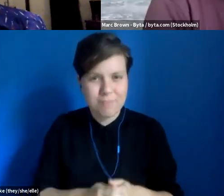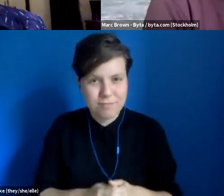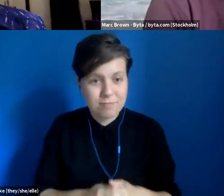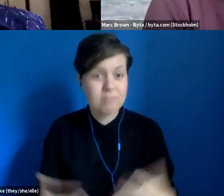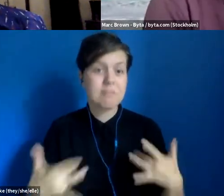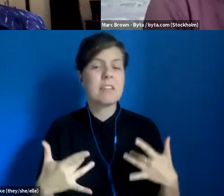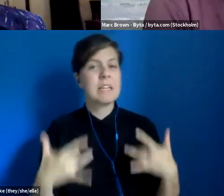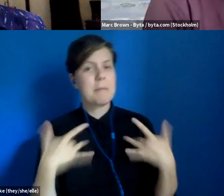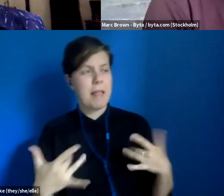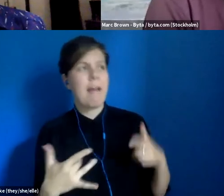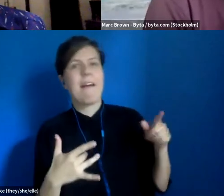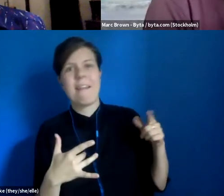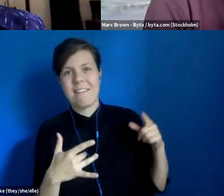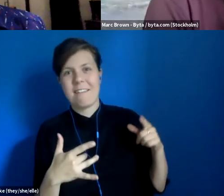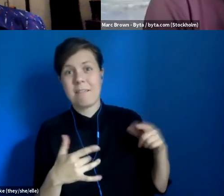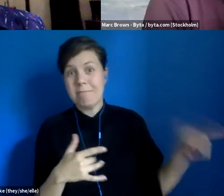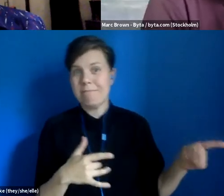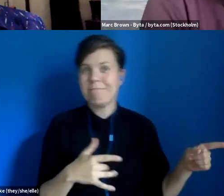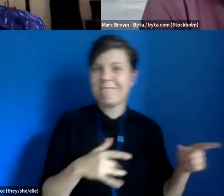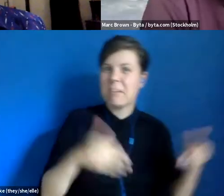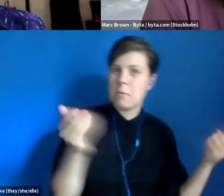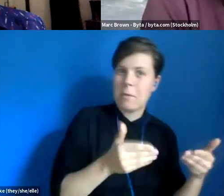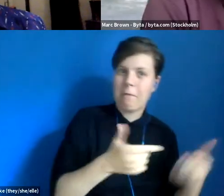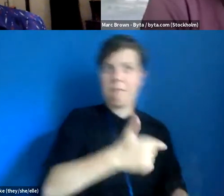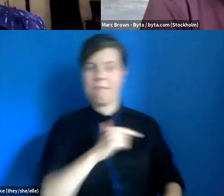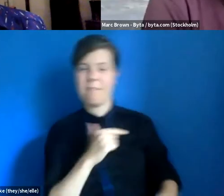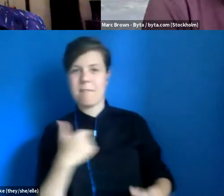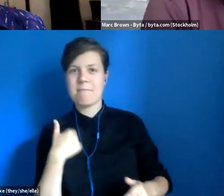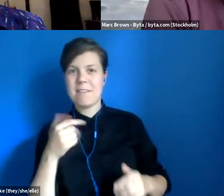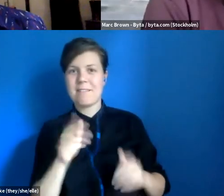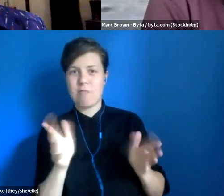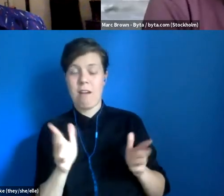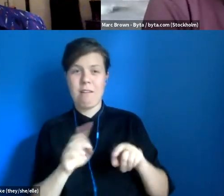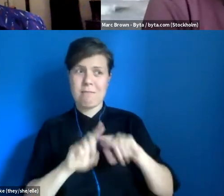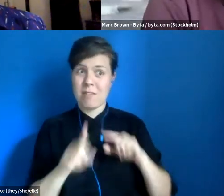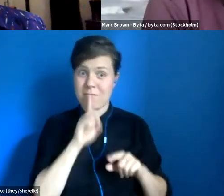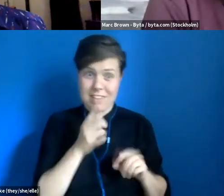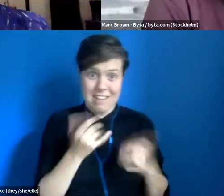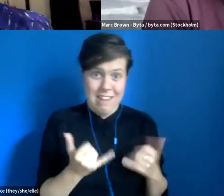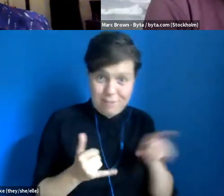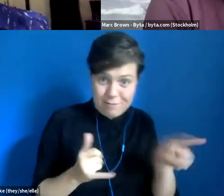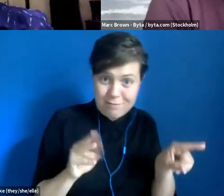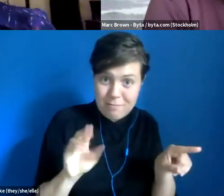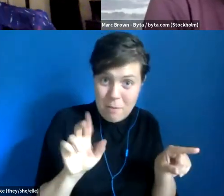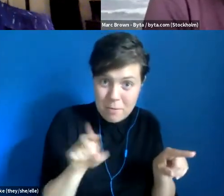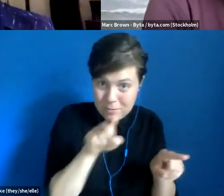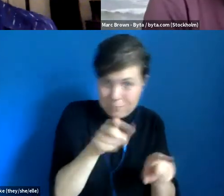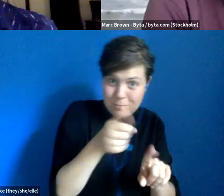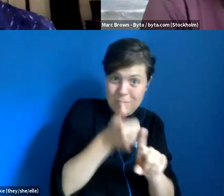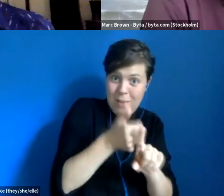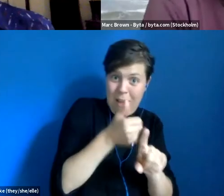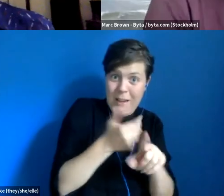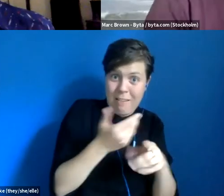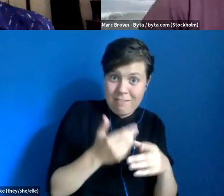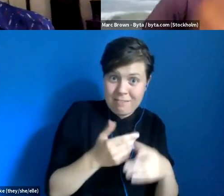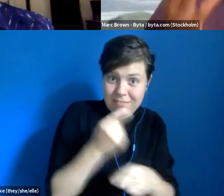think. But this time, this is essentially 100% you, right, Mo? I believe you've been talking to a couple of the